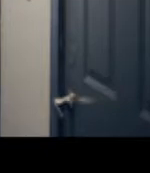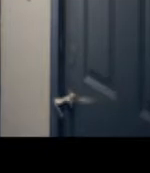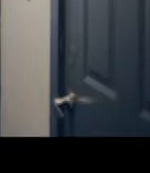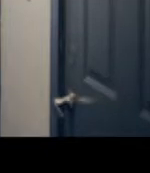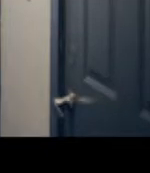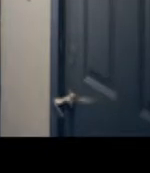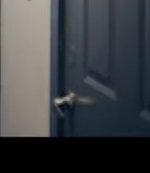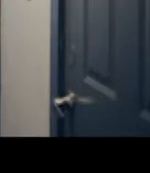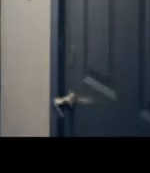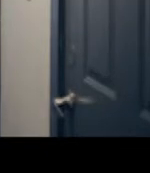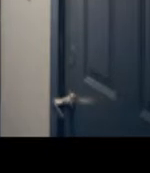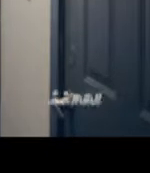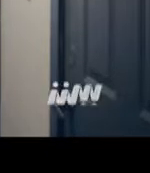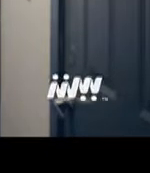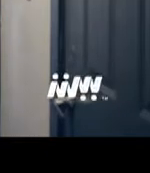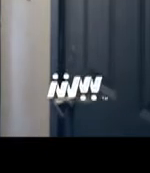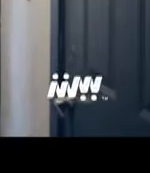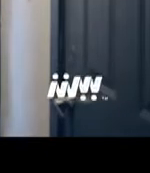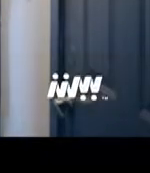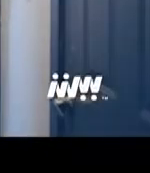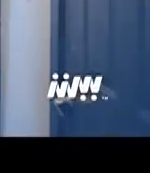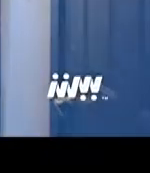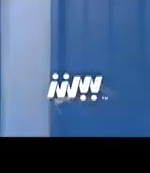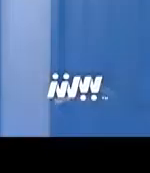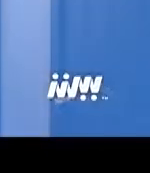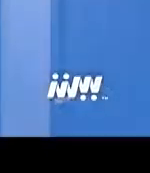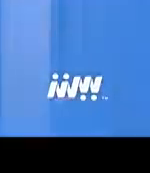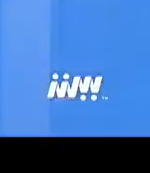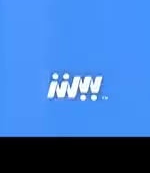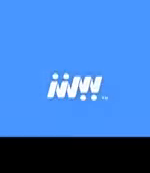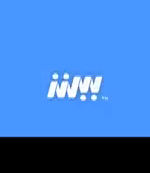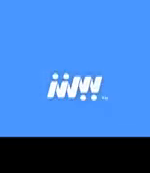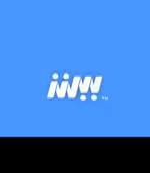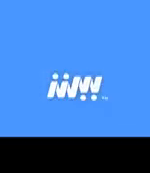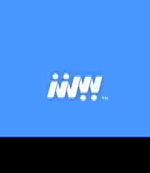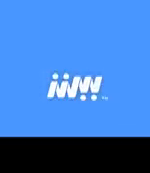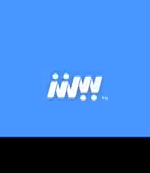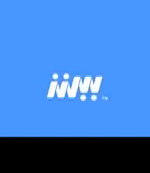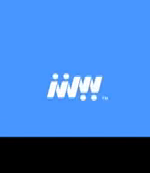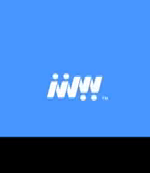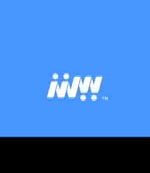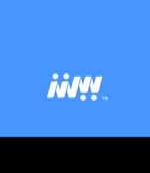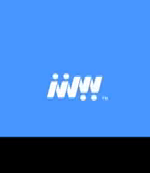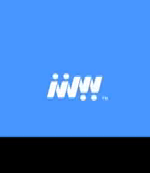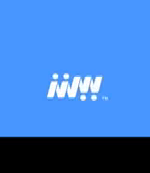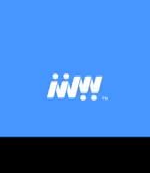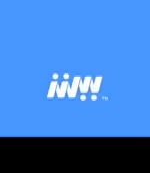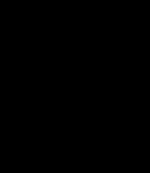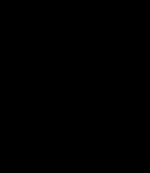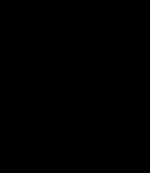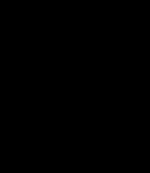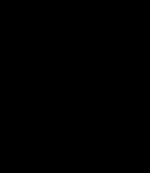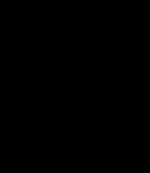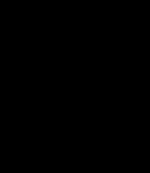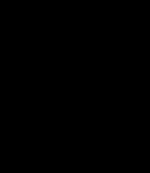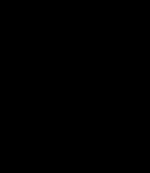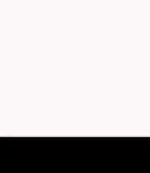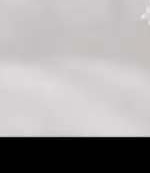and say a quick hello. Volunteer for Meals on Wheels by donating your lunch break at americaletsdolunch.org.